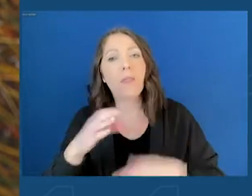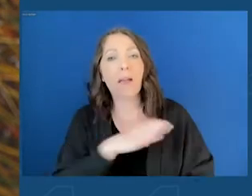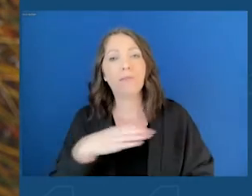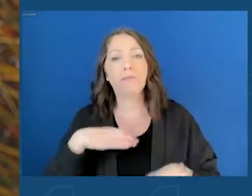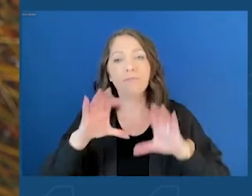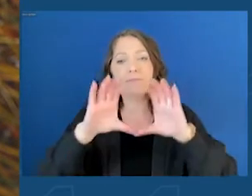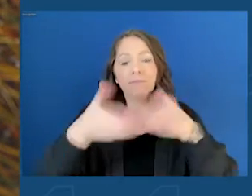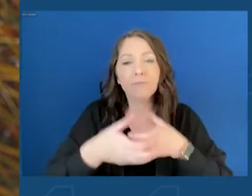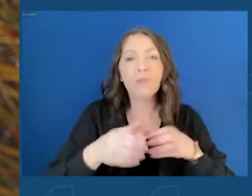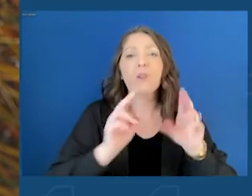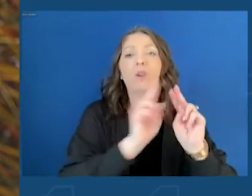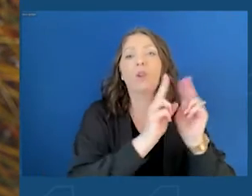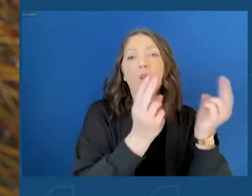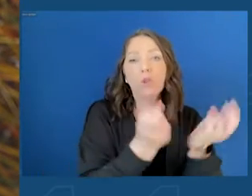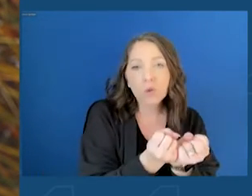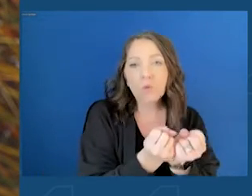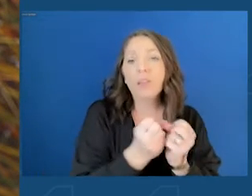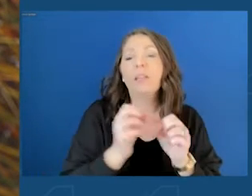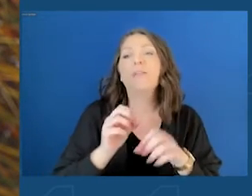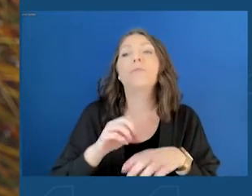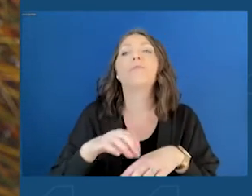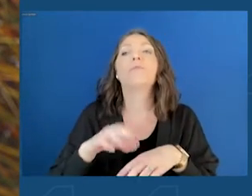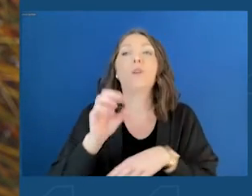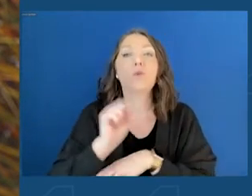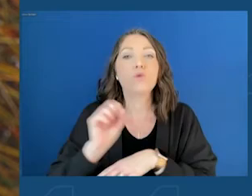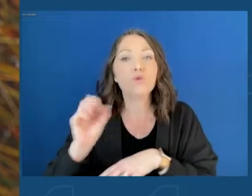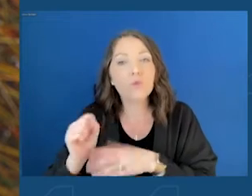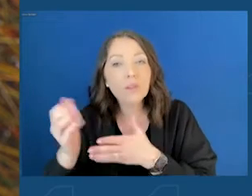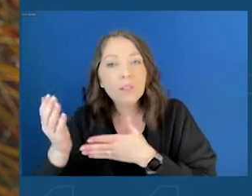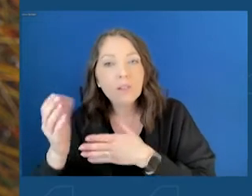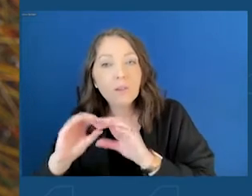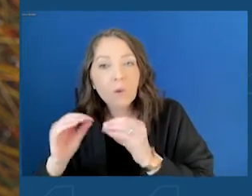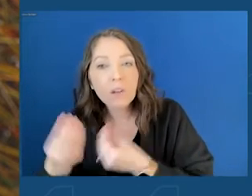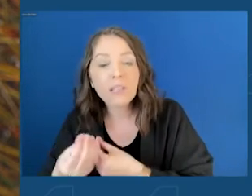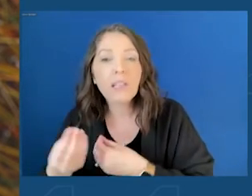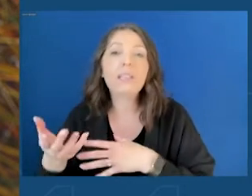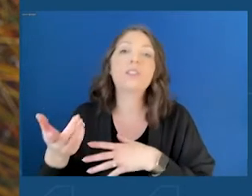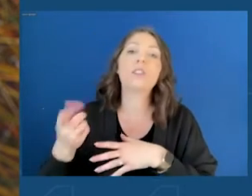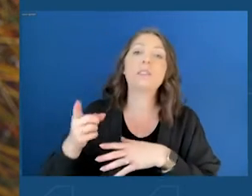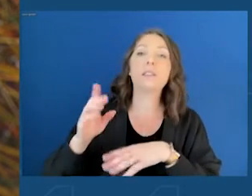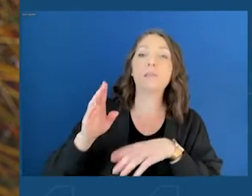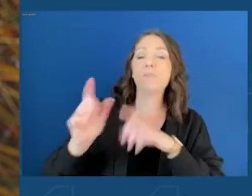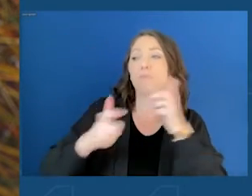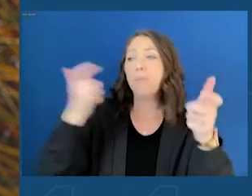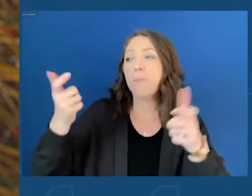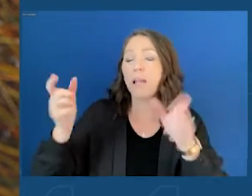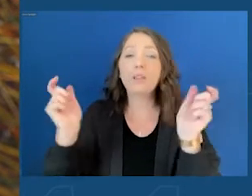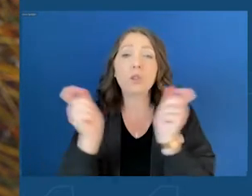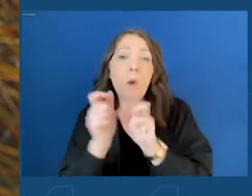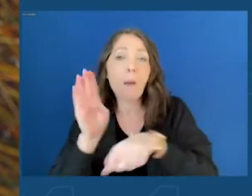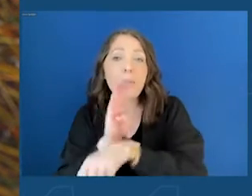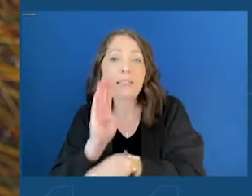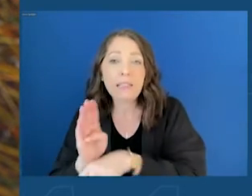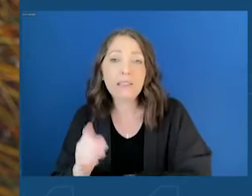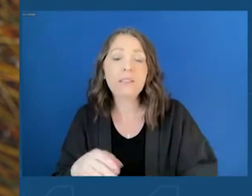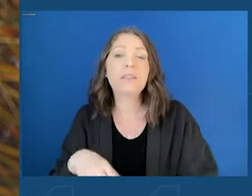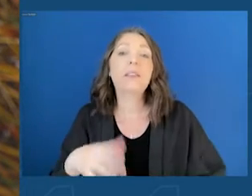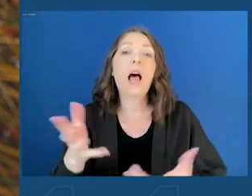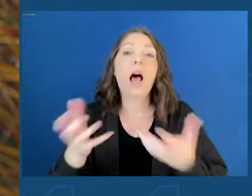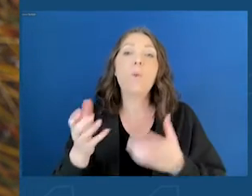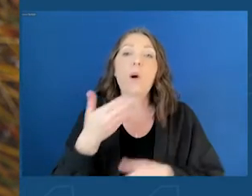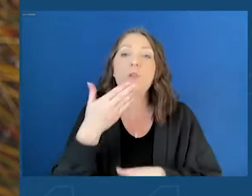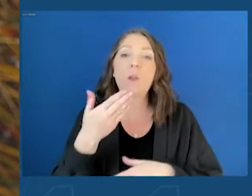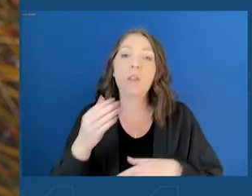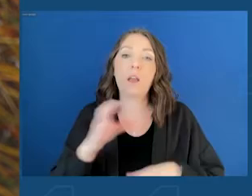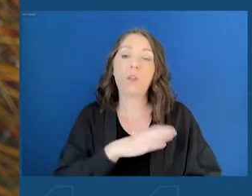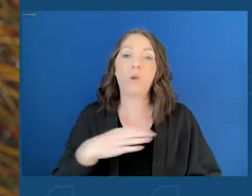legislators, social services organizations, religious leaders, small and large businesses, but above all, I want to thank the coalition of